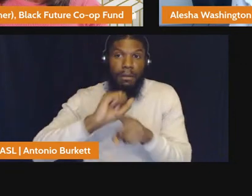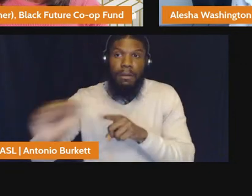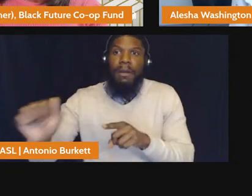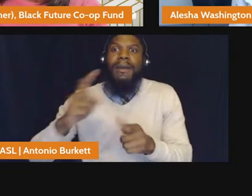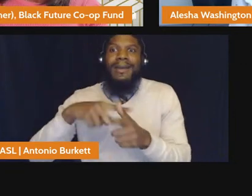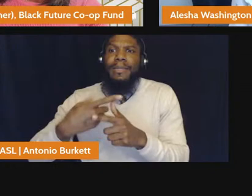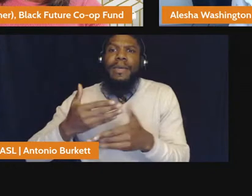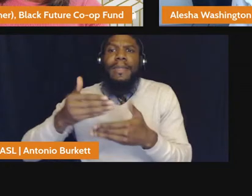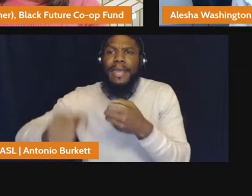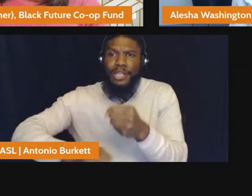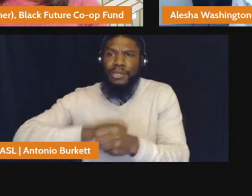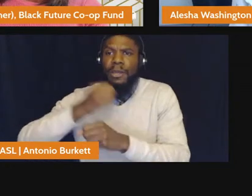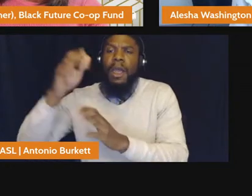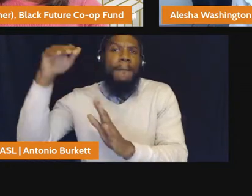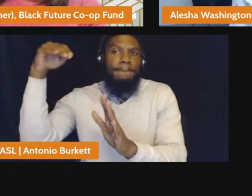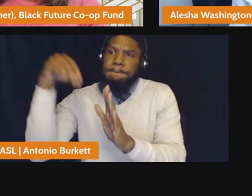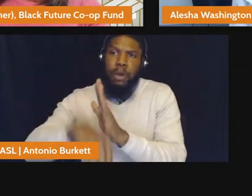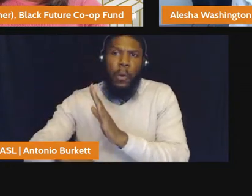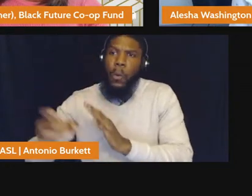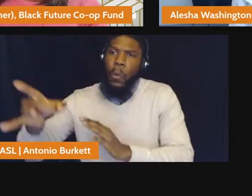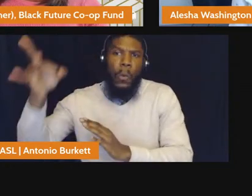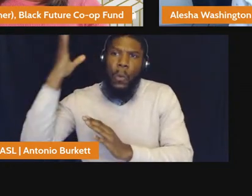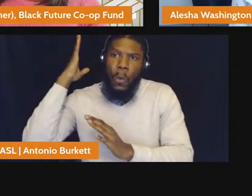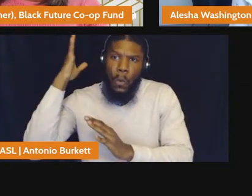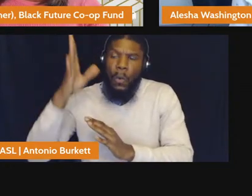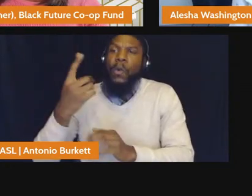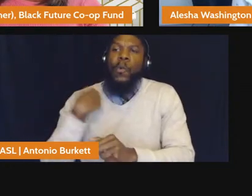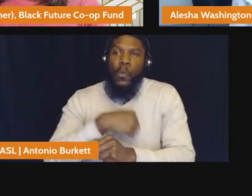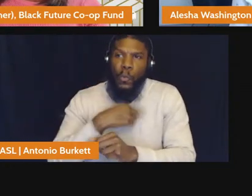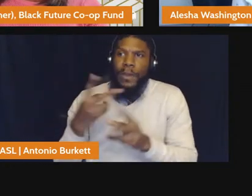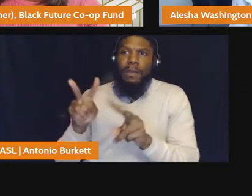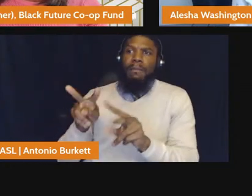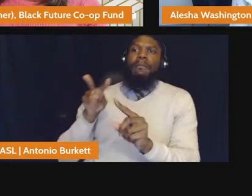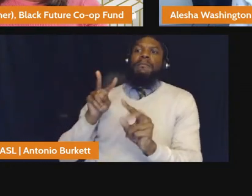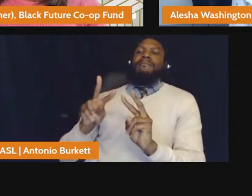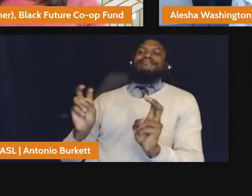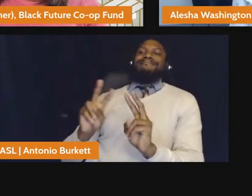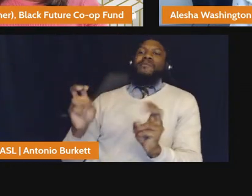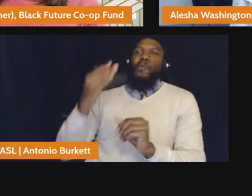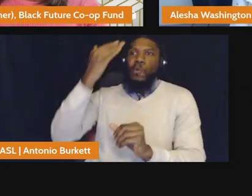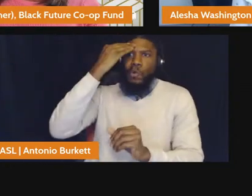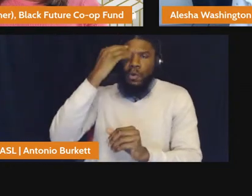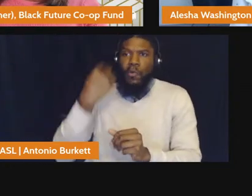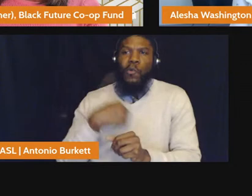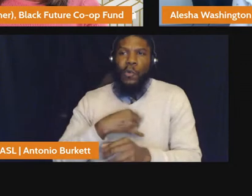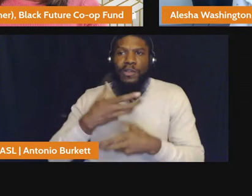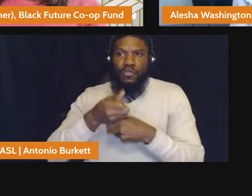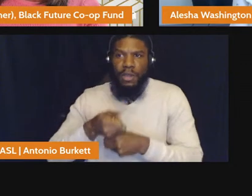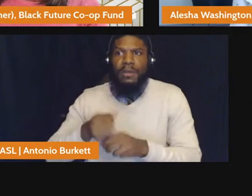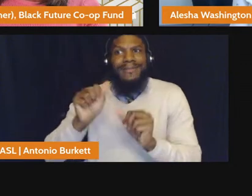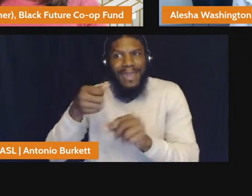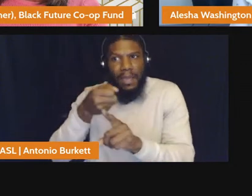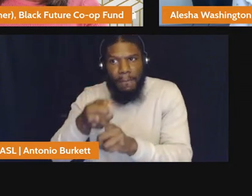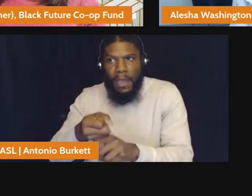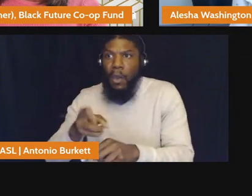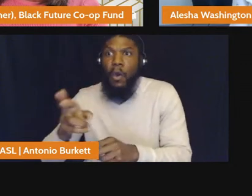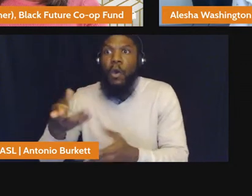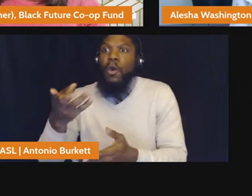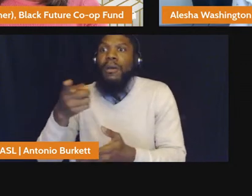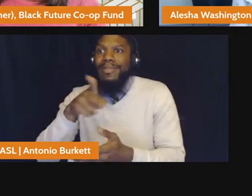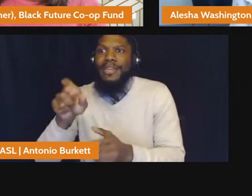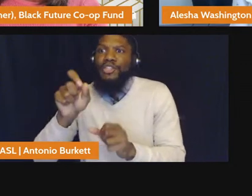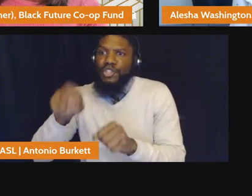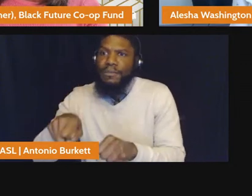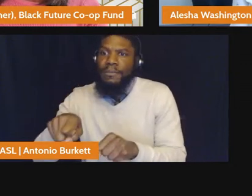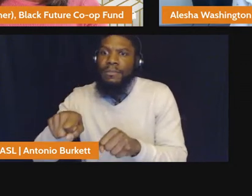We trust that they know and that they are making an impact and they can tell us what that impact is, and that we are not necessarily giving enough money